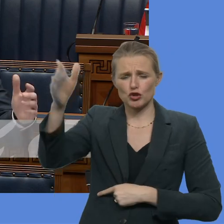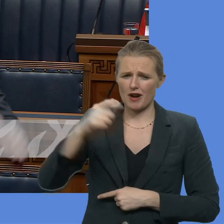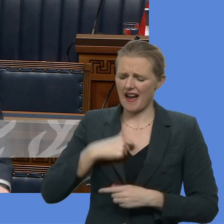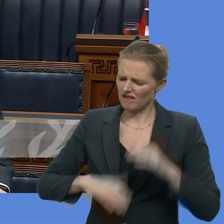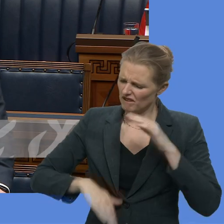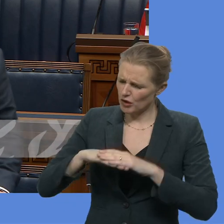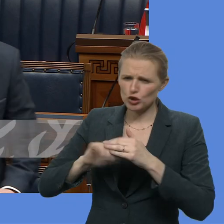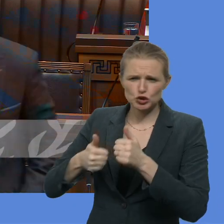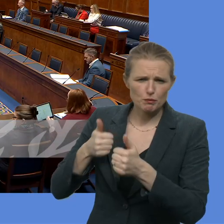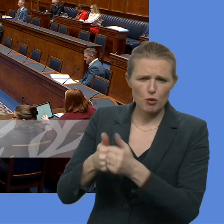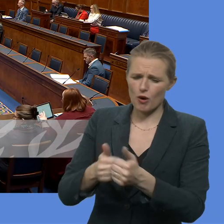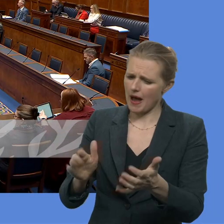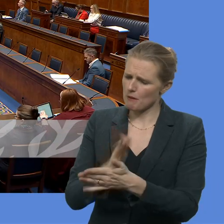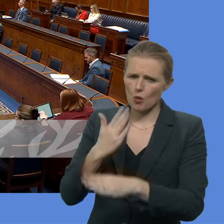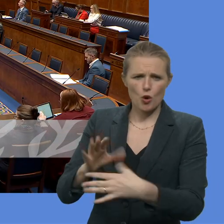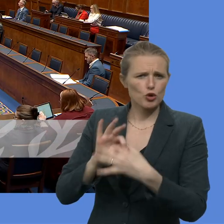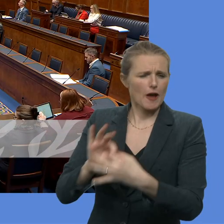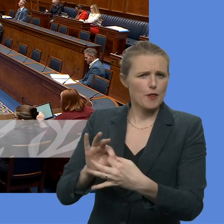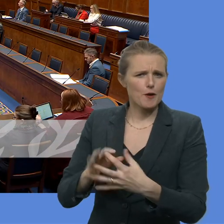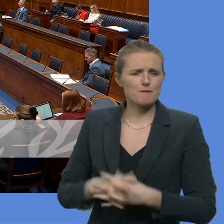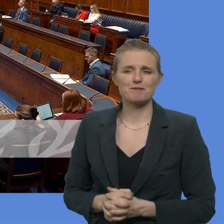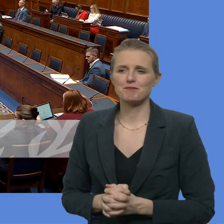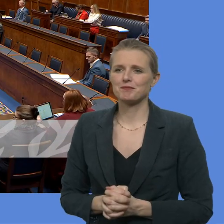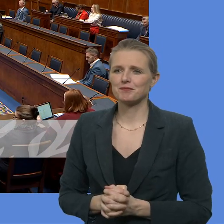and I'll be happy to work with him on that. Cathy Mason.